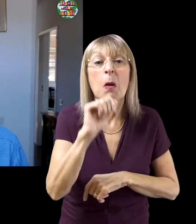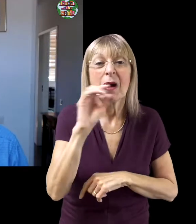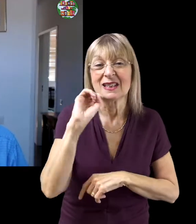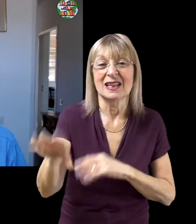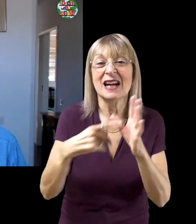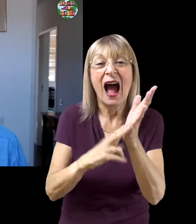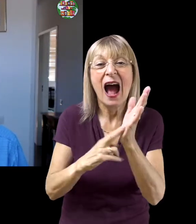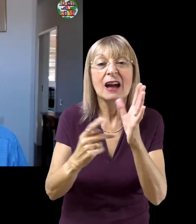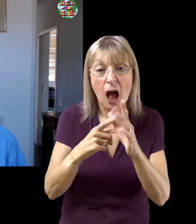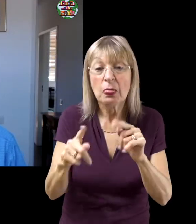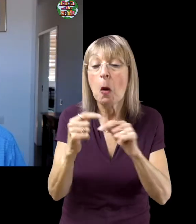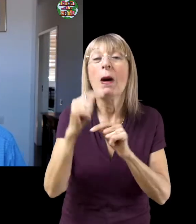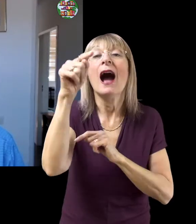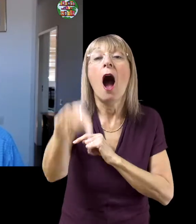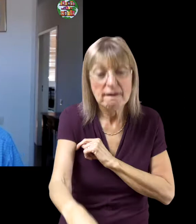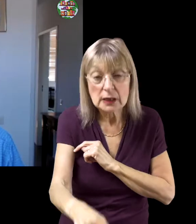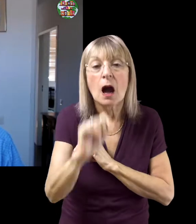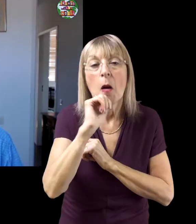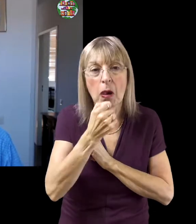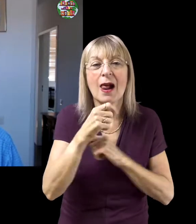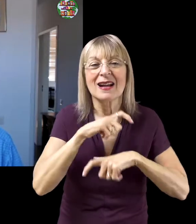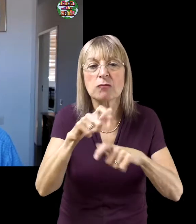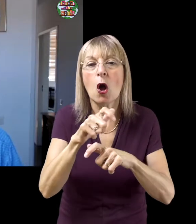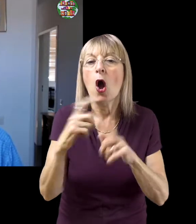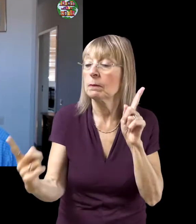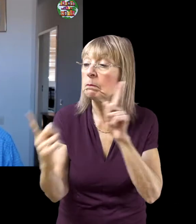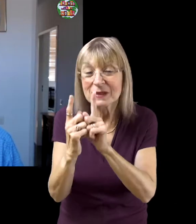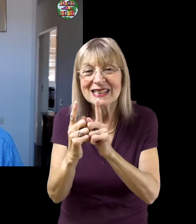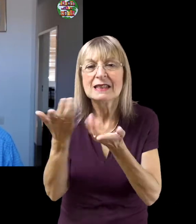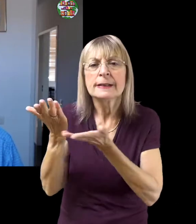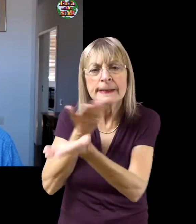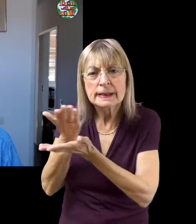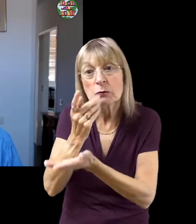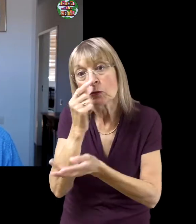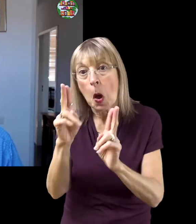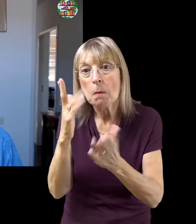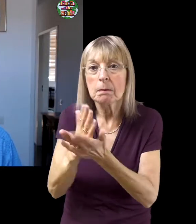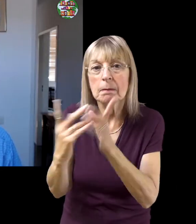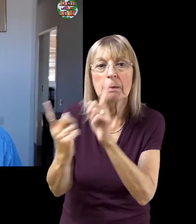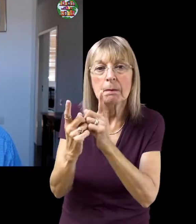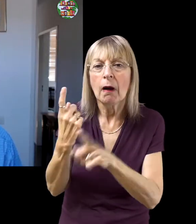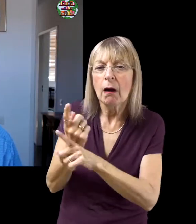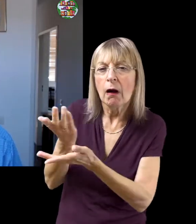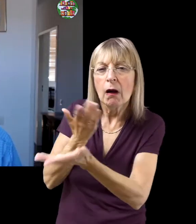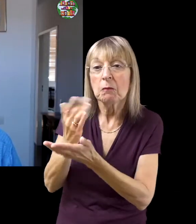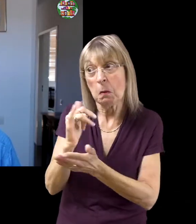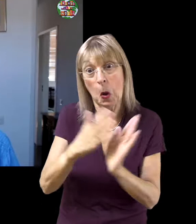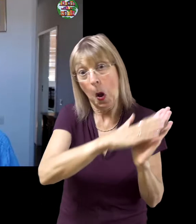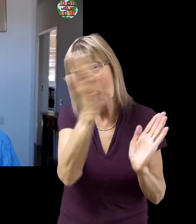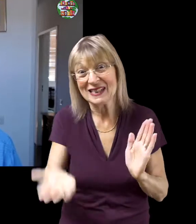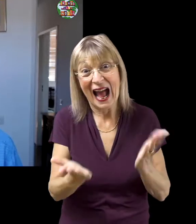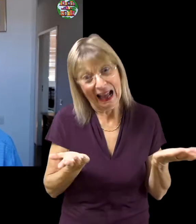I've almost finished the book. Next week I should be able to send it to Anna, and then the week after that we're going to meet up in real life, if that's